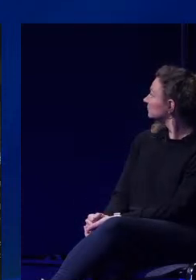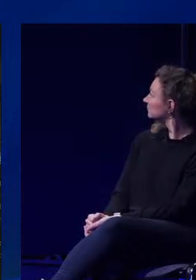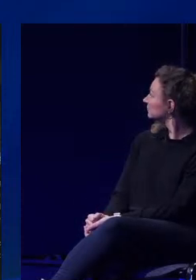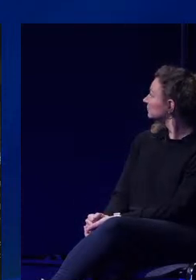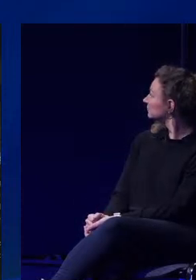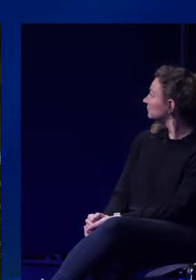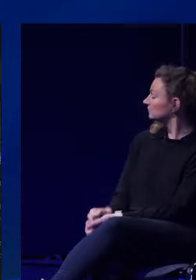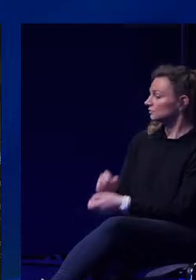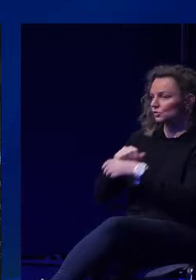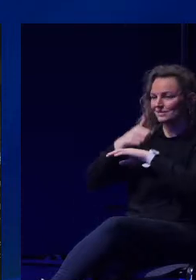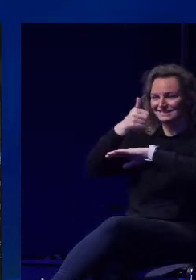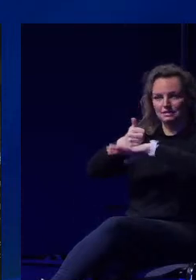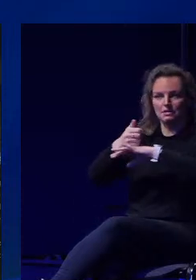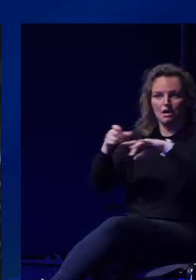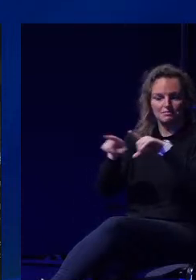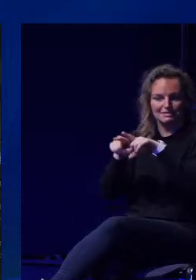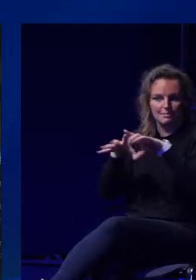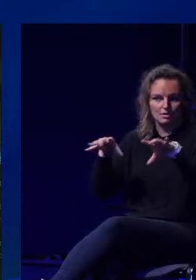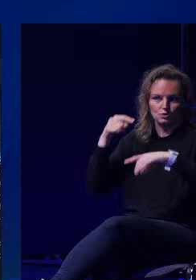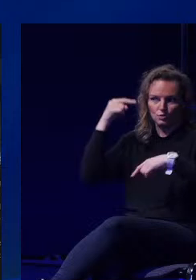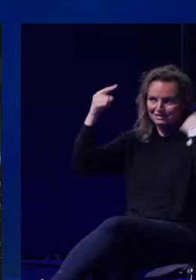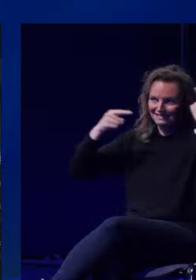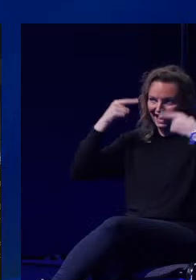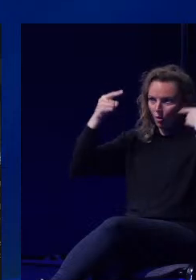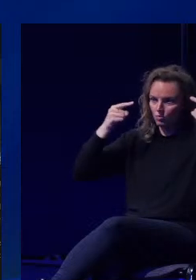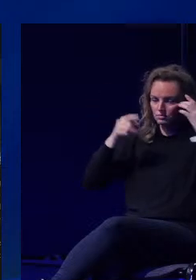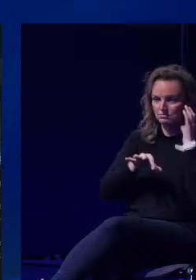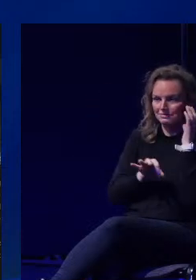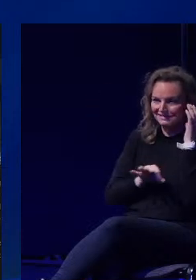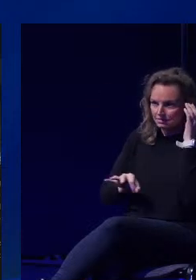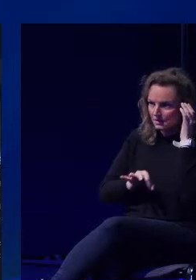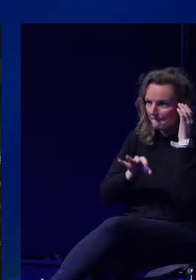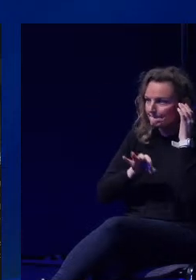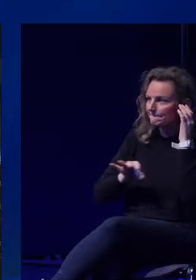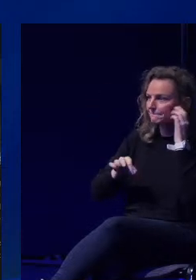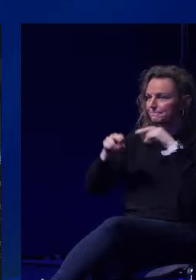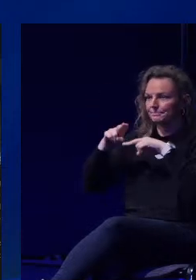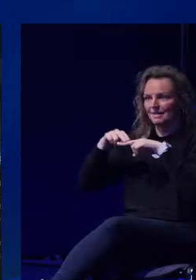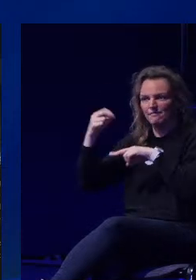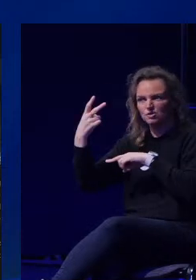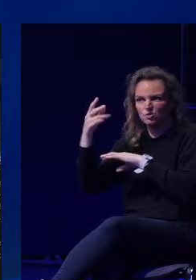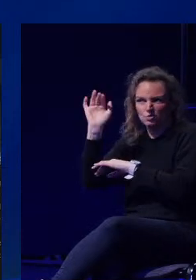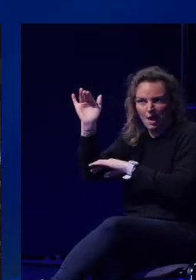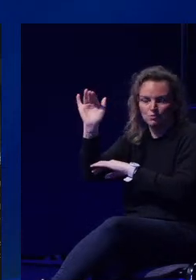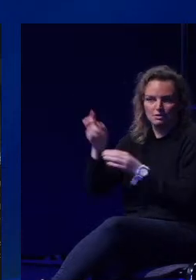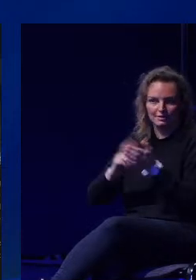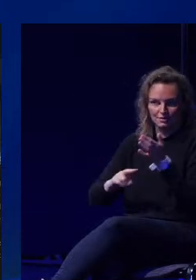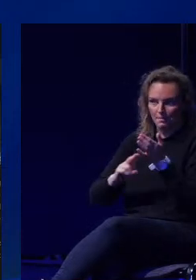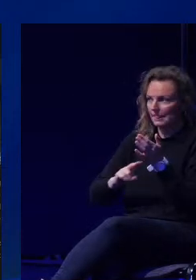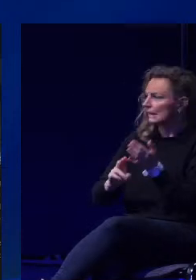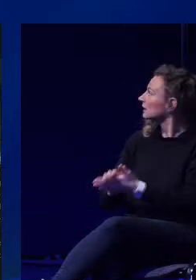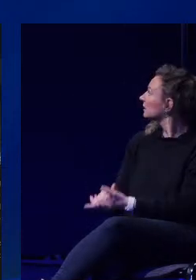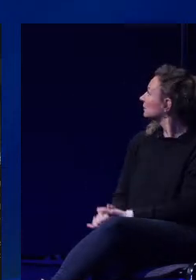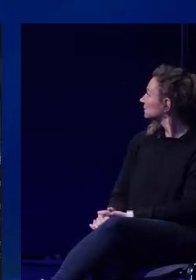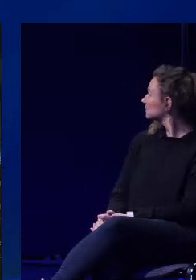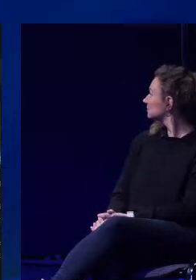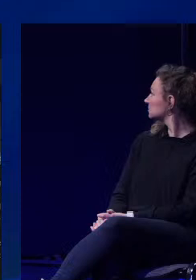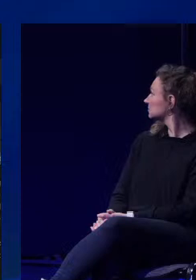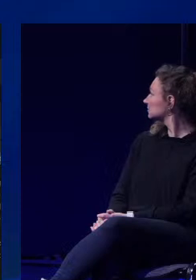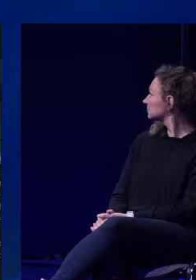set up like a sun system here, which you don't shoot at f2 outside, just normally, without going